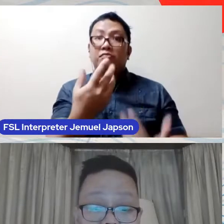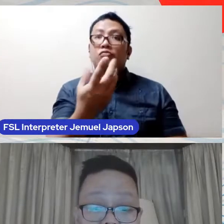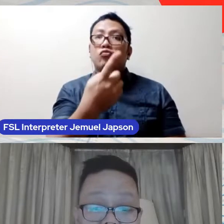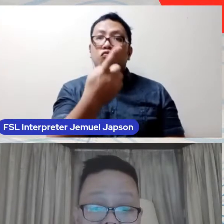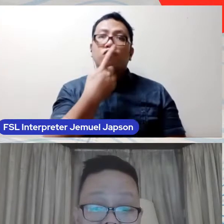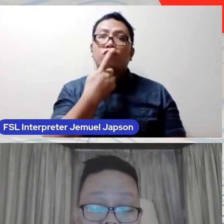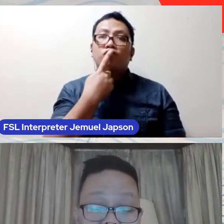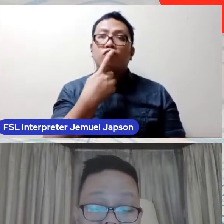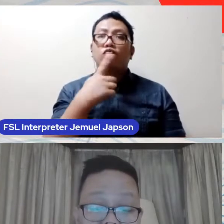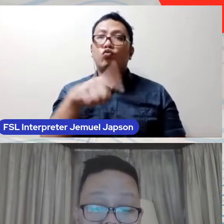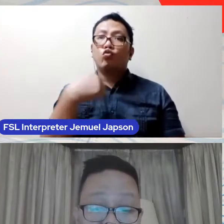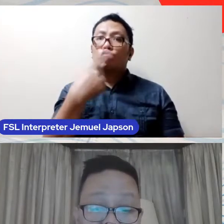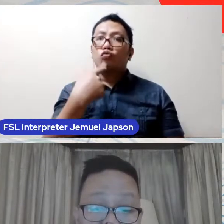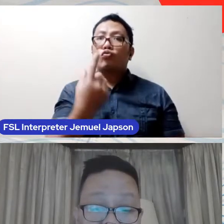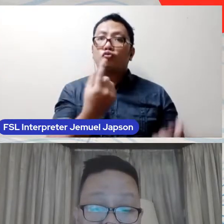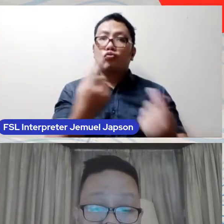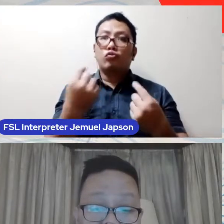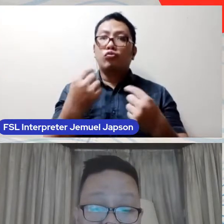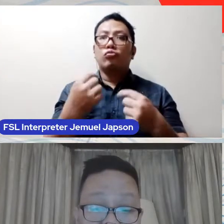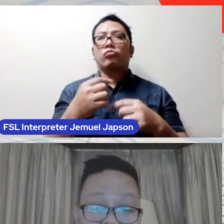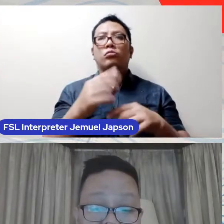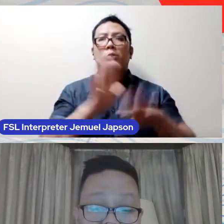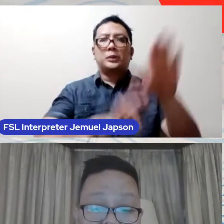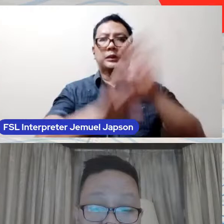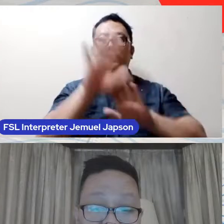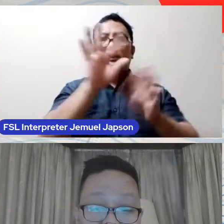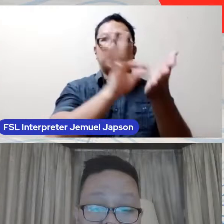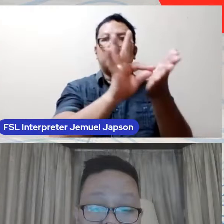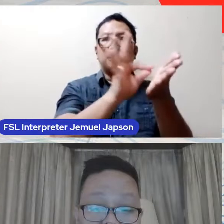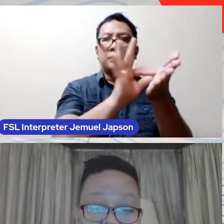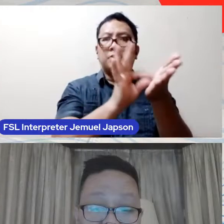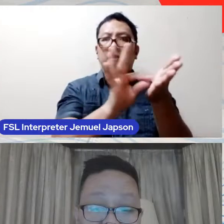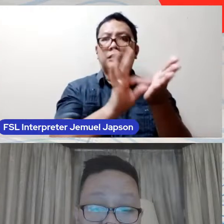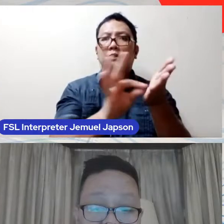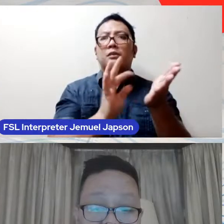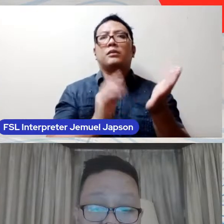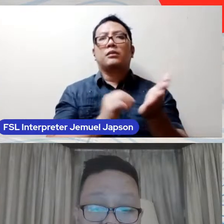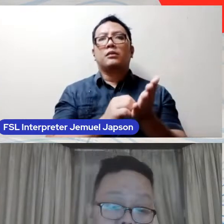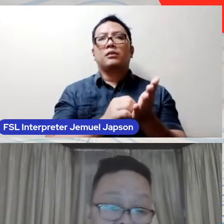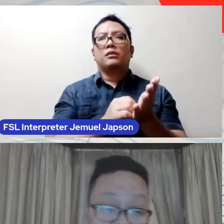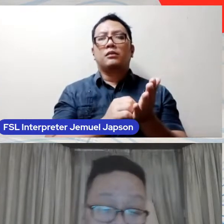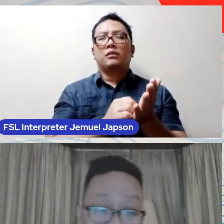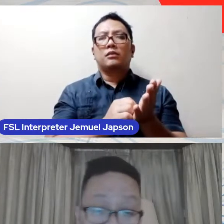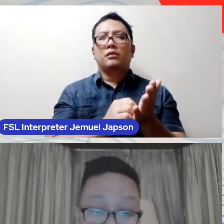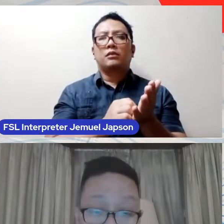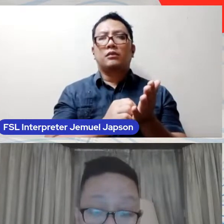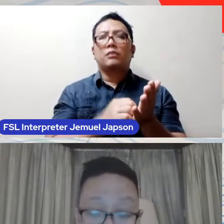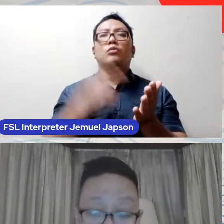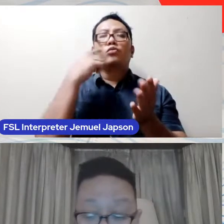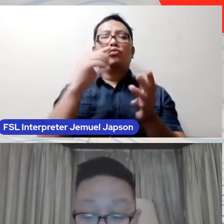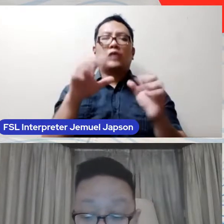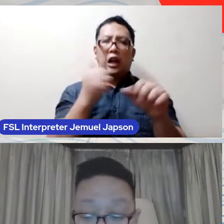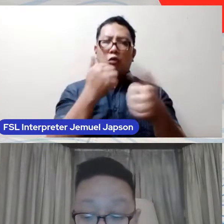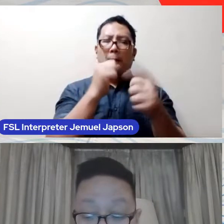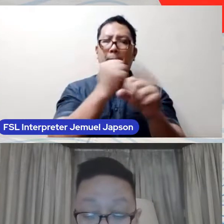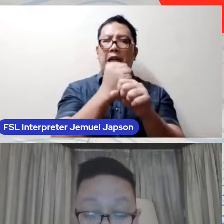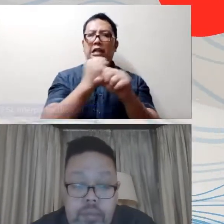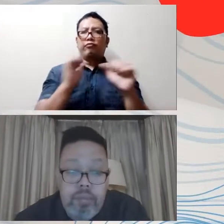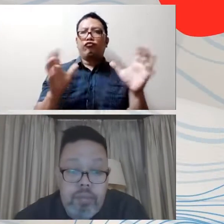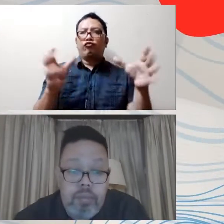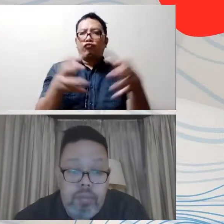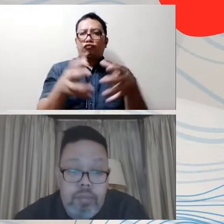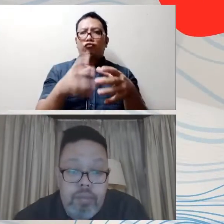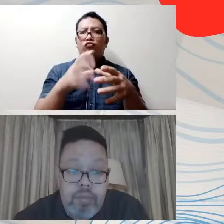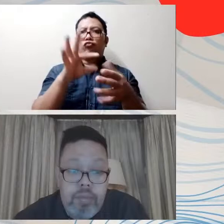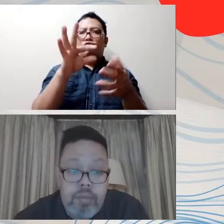who conducts the random manual audit and how are they parang formed, yung people, the teams that conduct the random manual